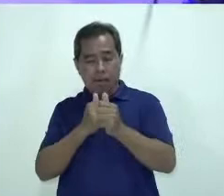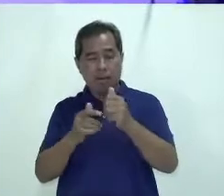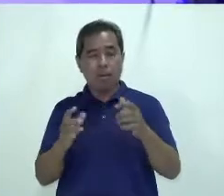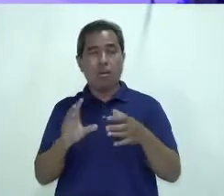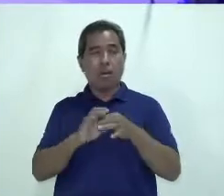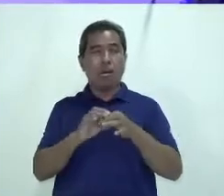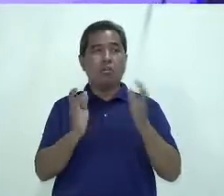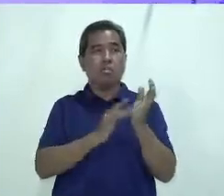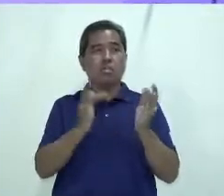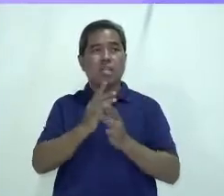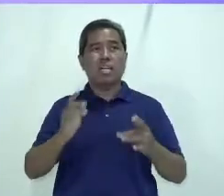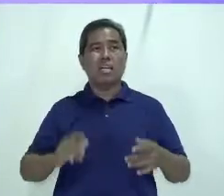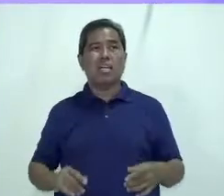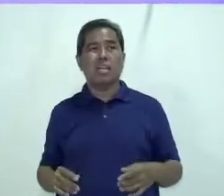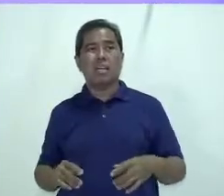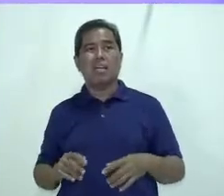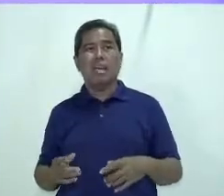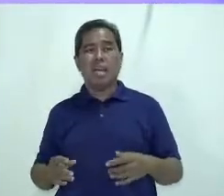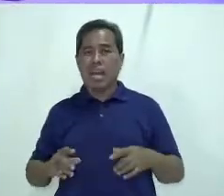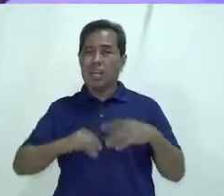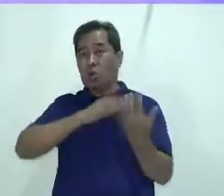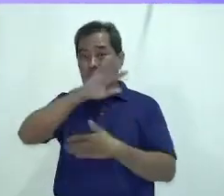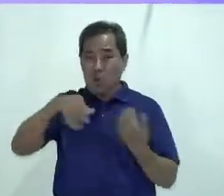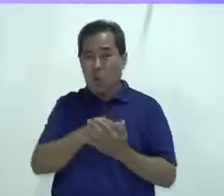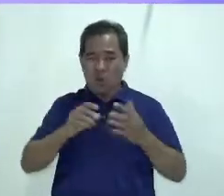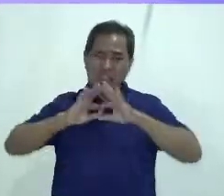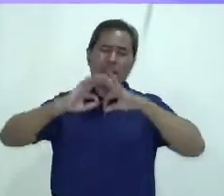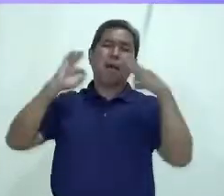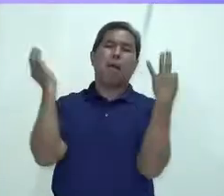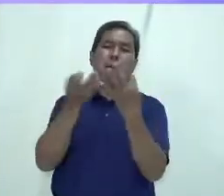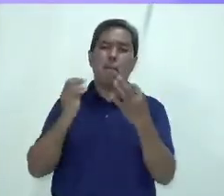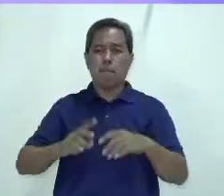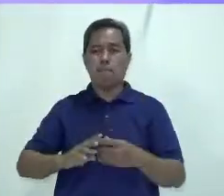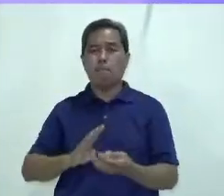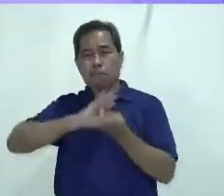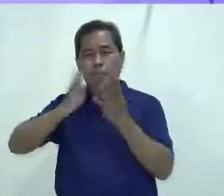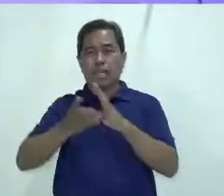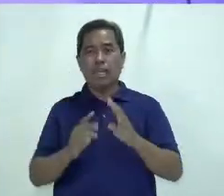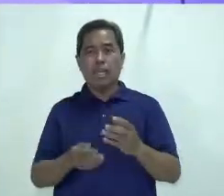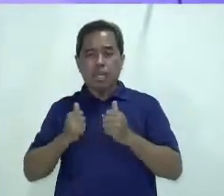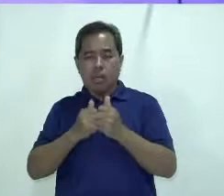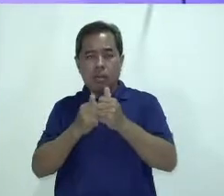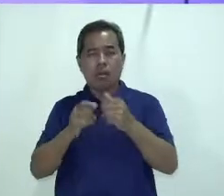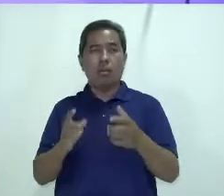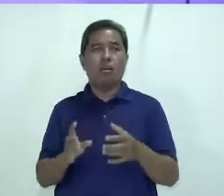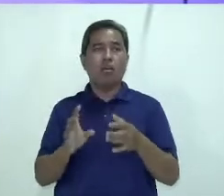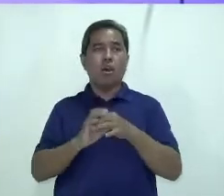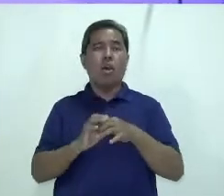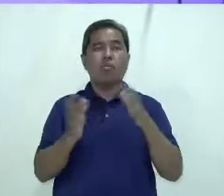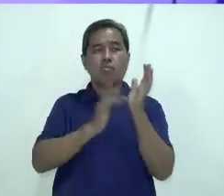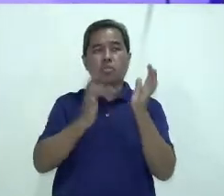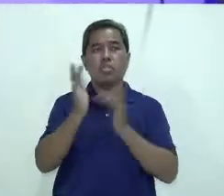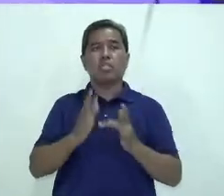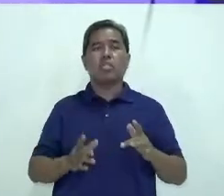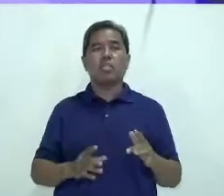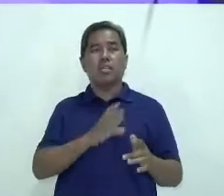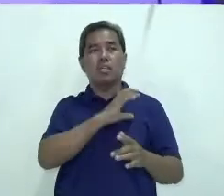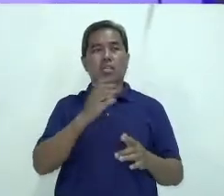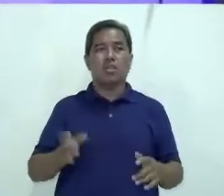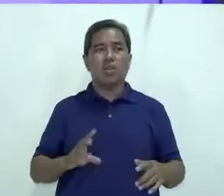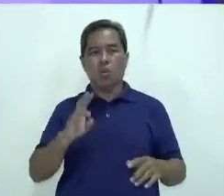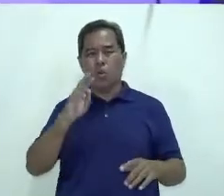declare the good news. The jailer's entire household becomes a follower of Jesus. Why? Because when God blesses,